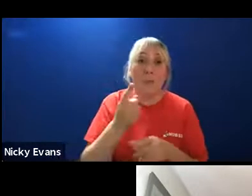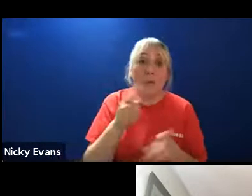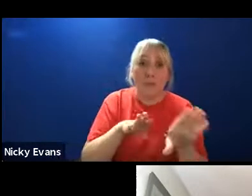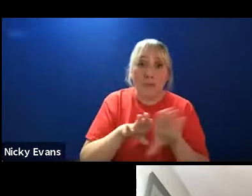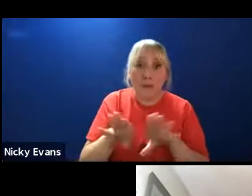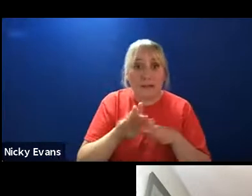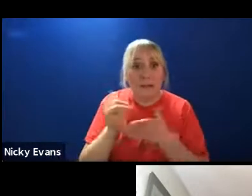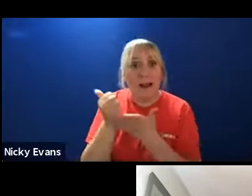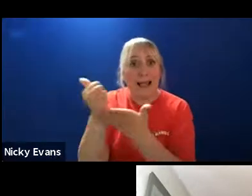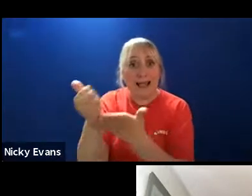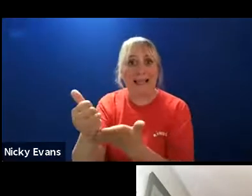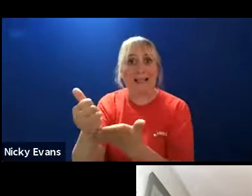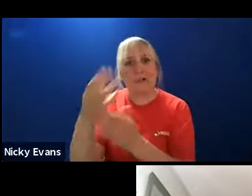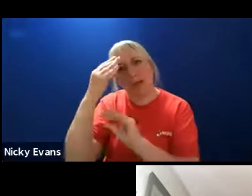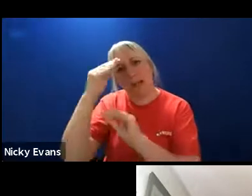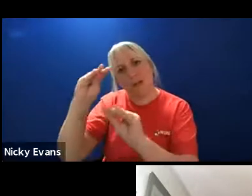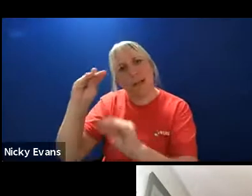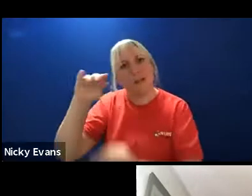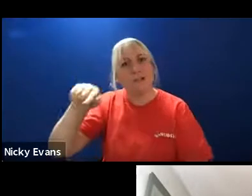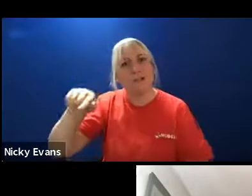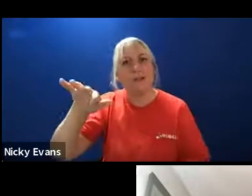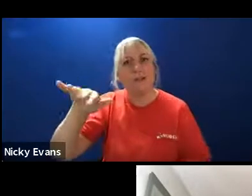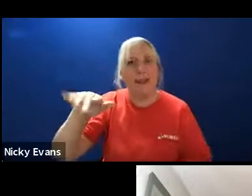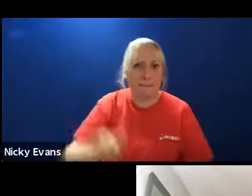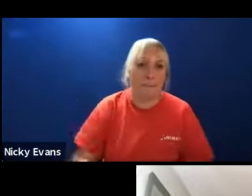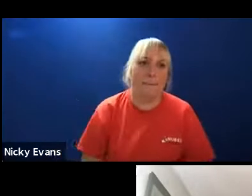the education there.